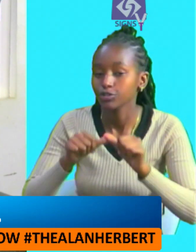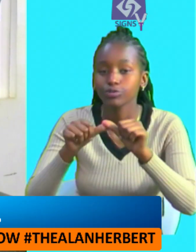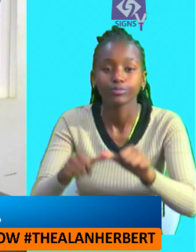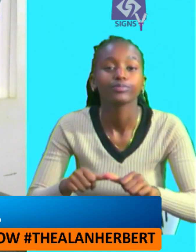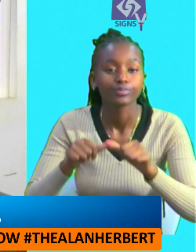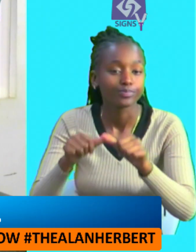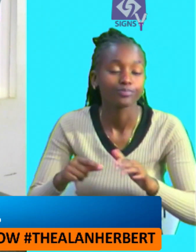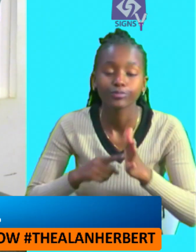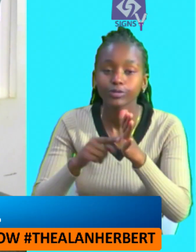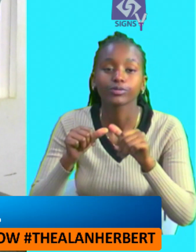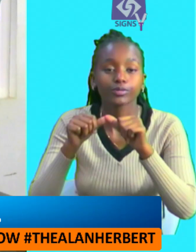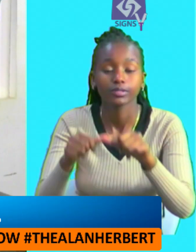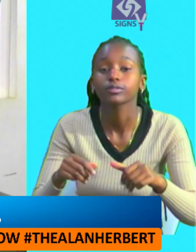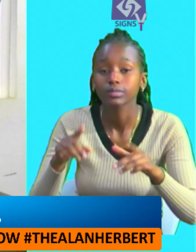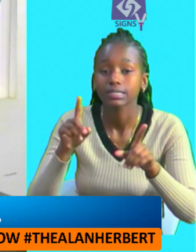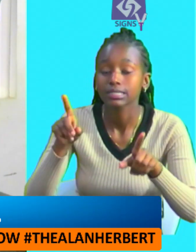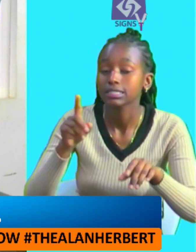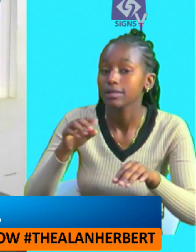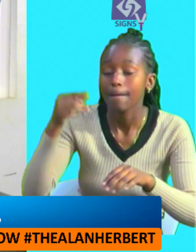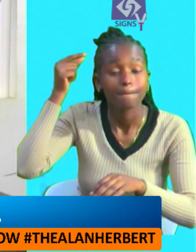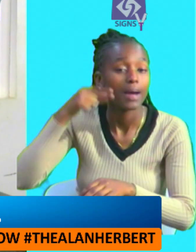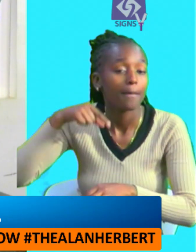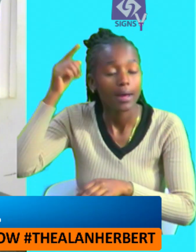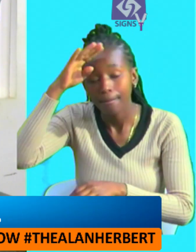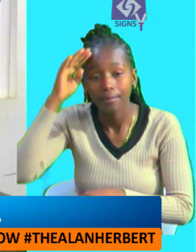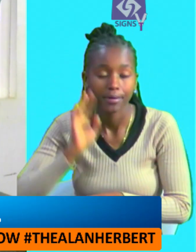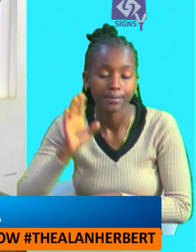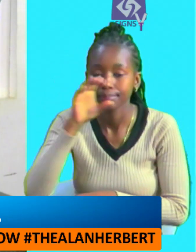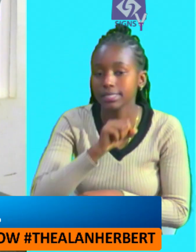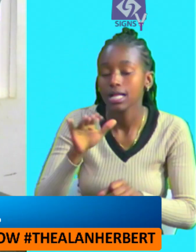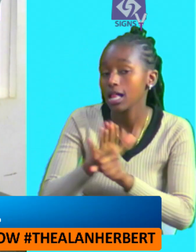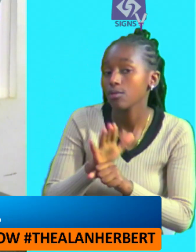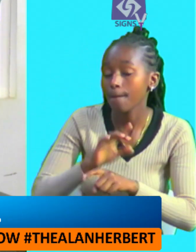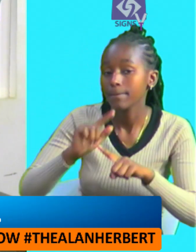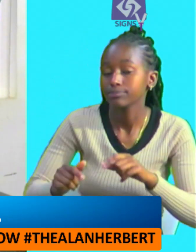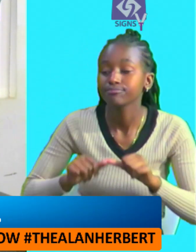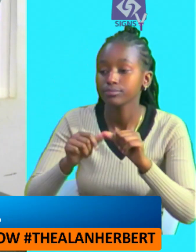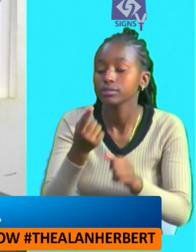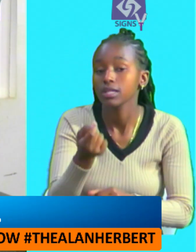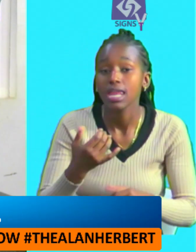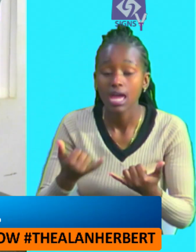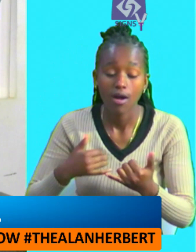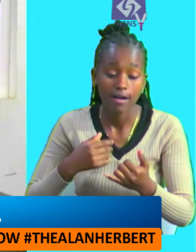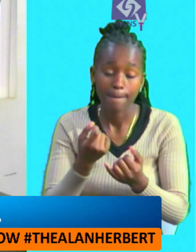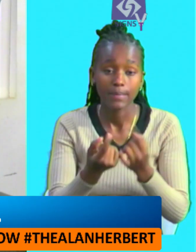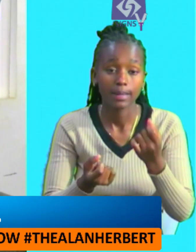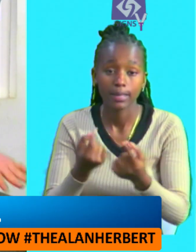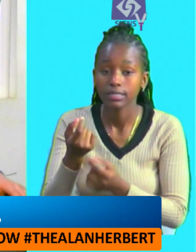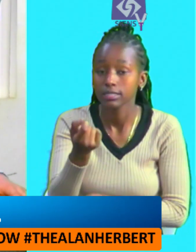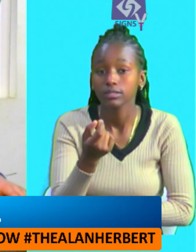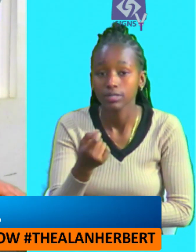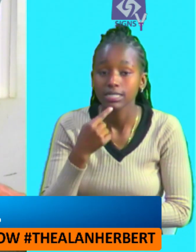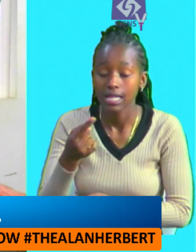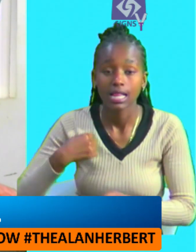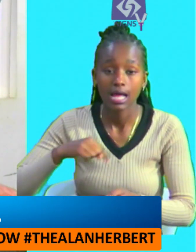Habil Machengo. Yeah, we had to continue. Yeah. We have a couple of minutes on our sleeves. What do you think we should